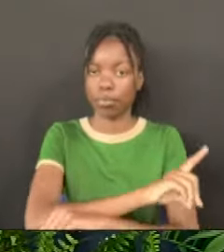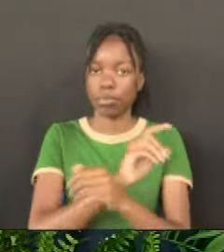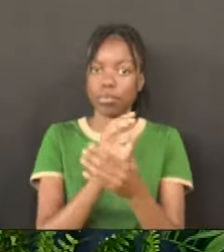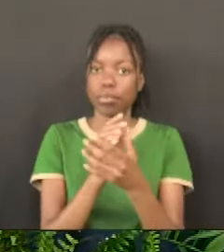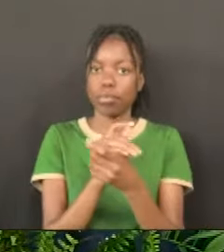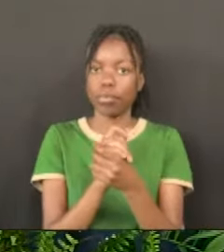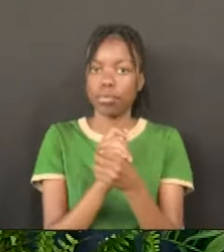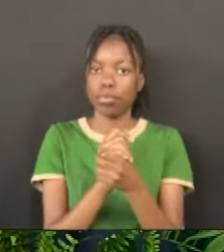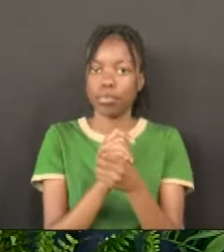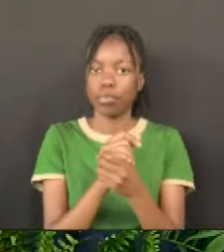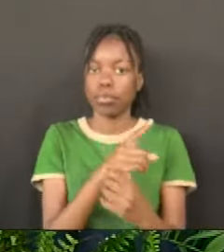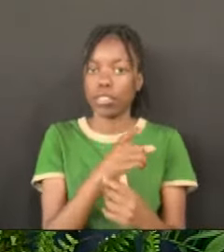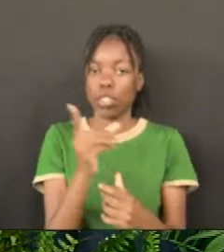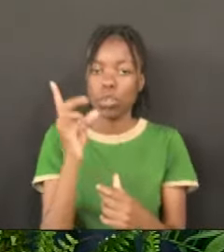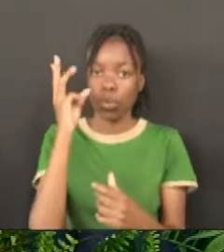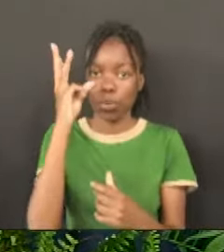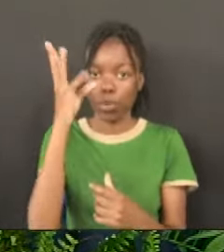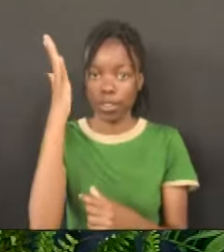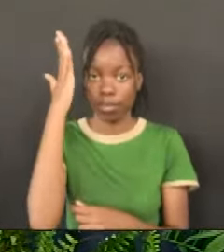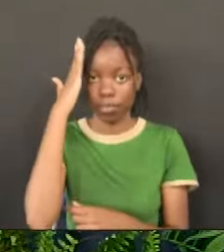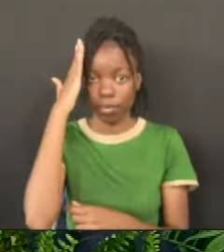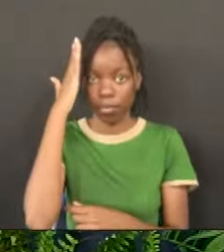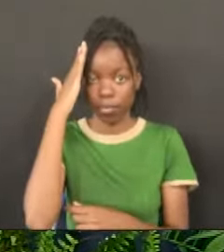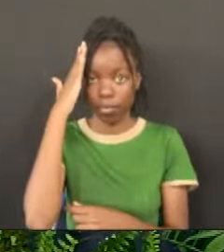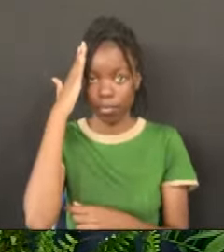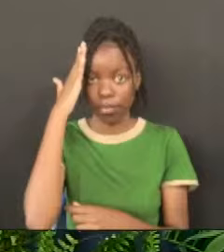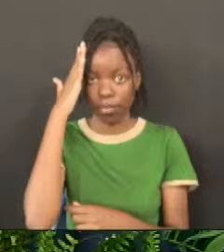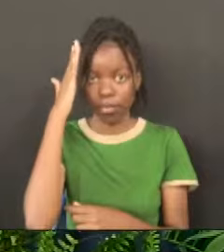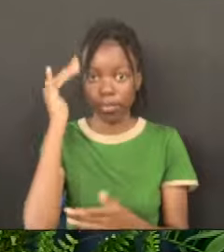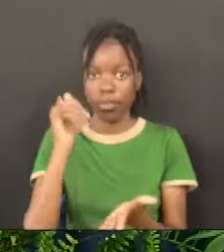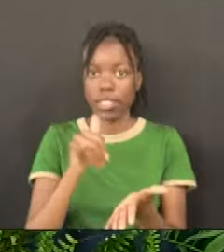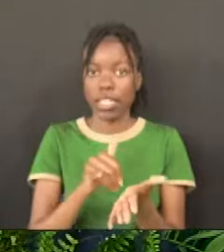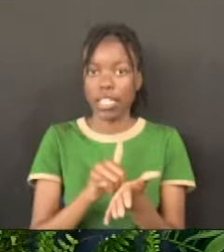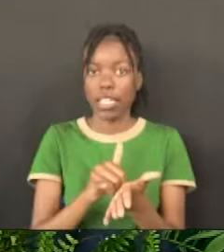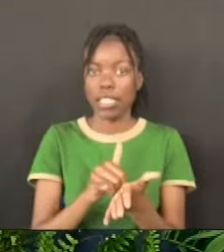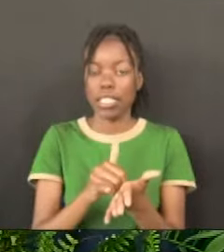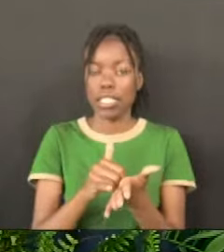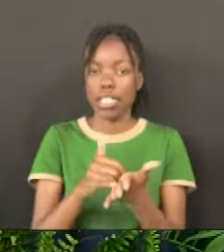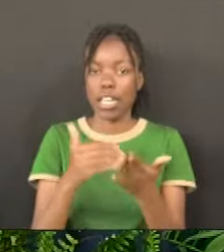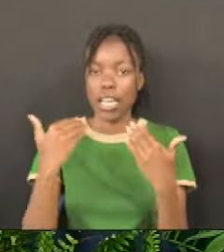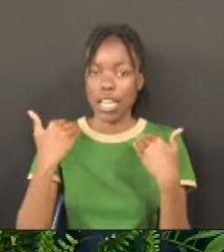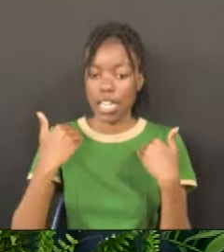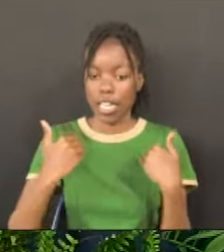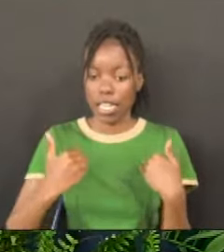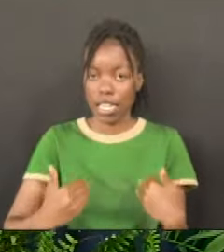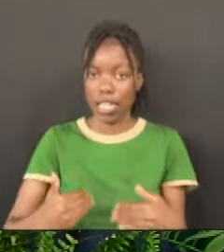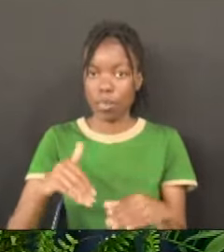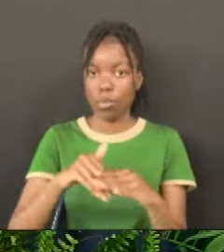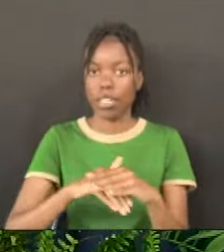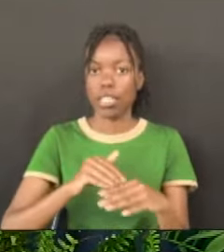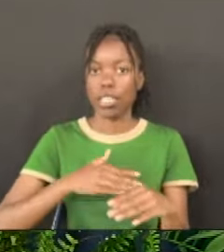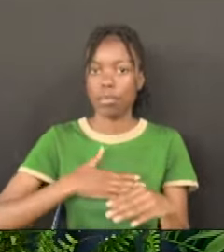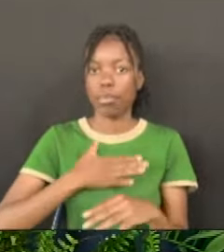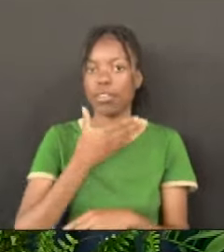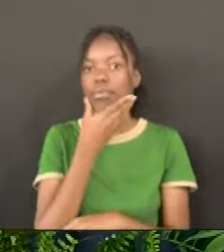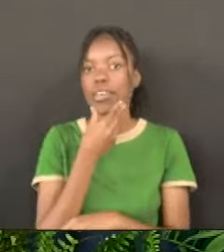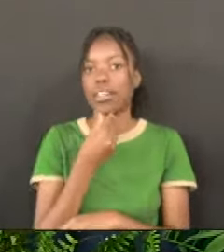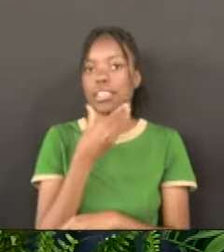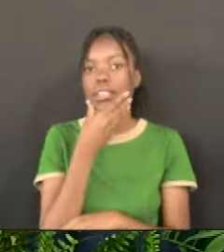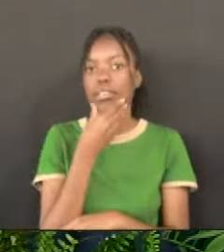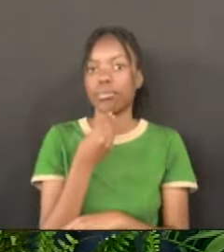you will know that I am in my Father, and